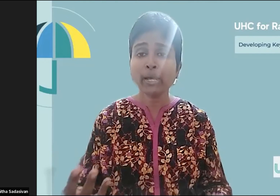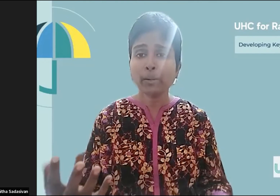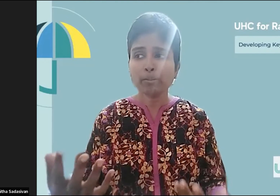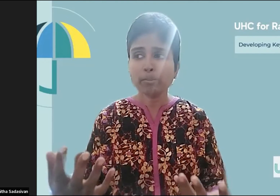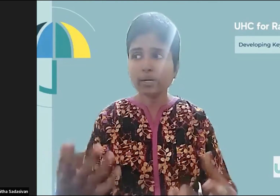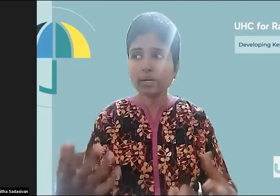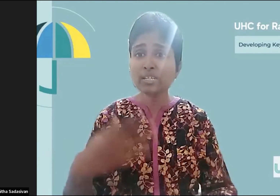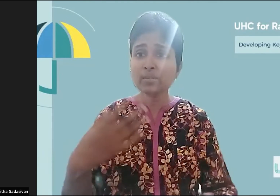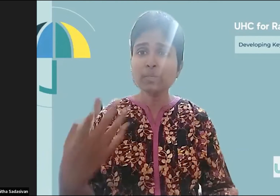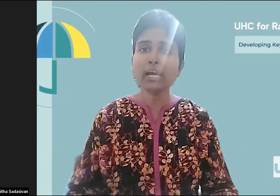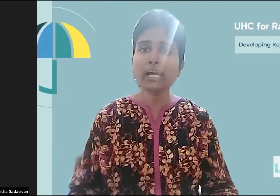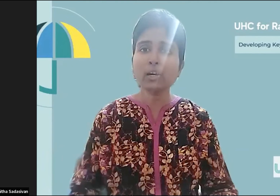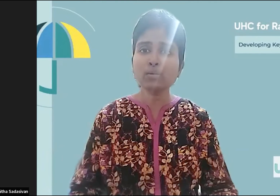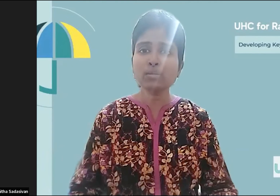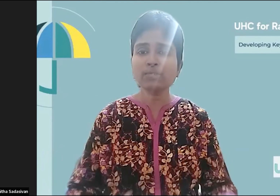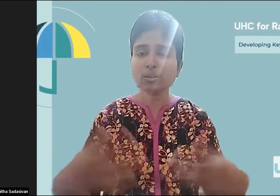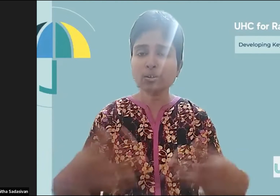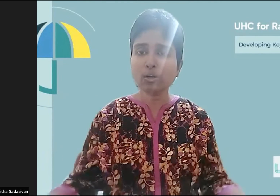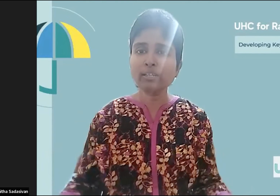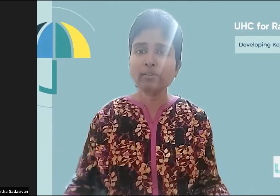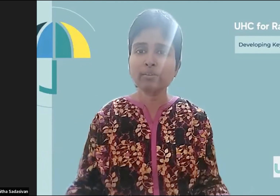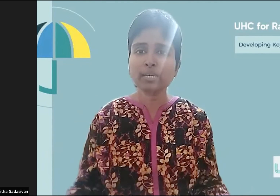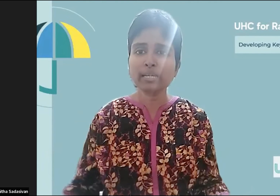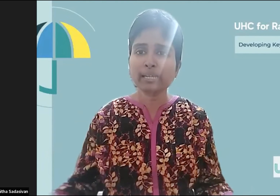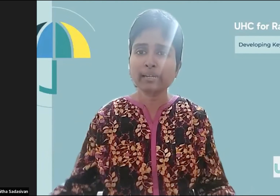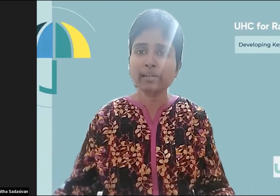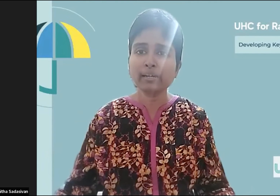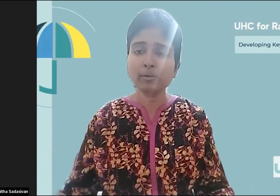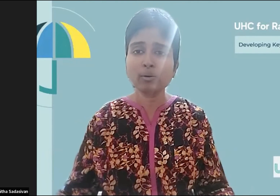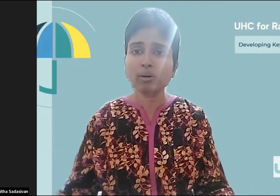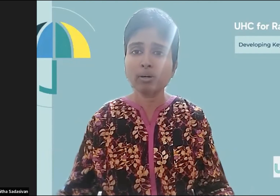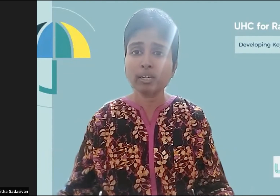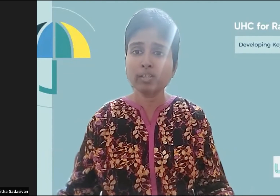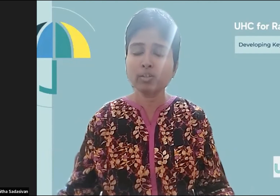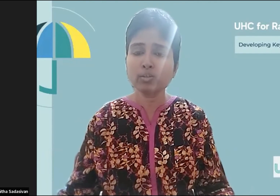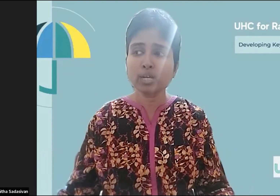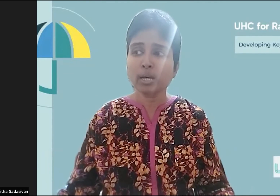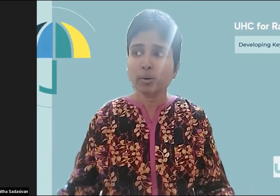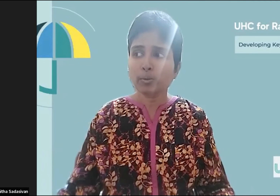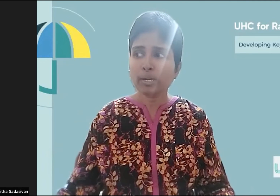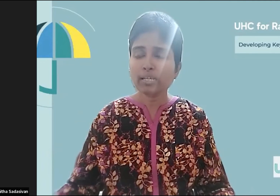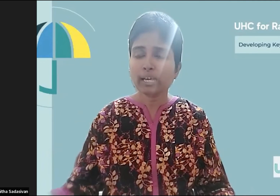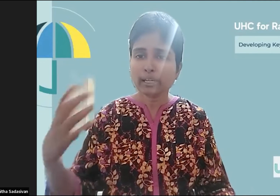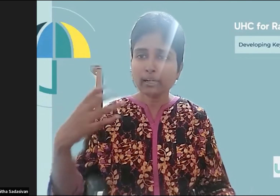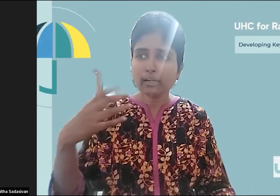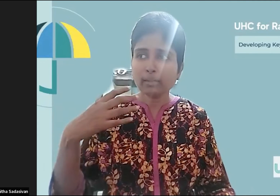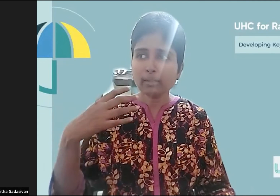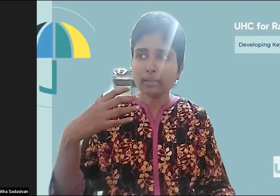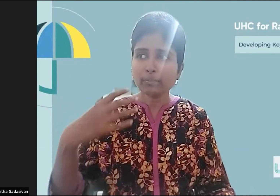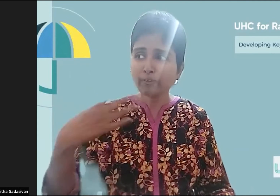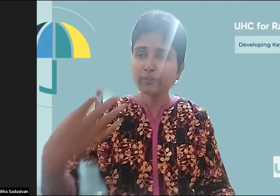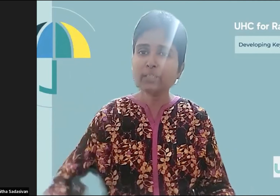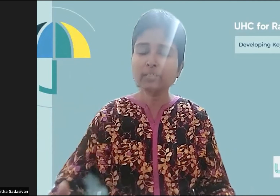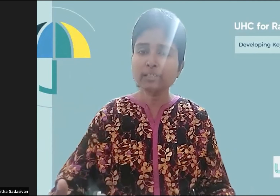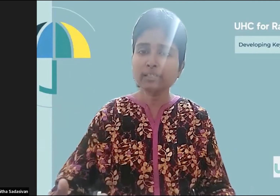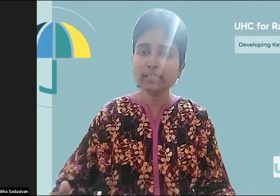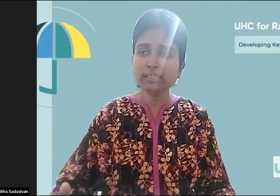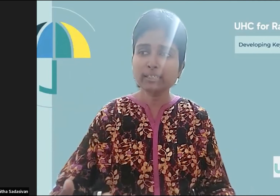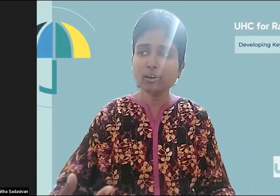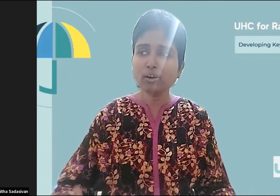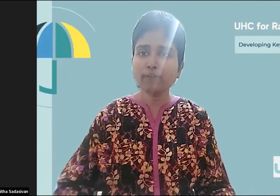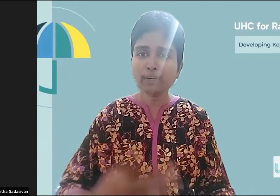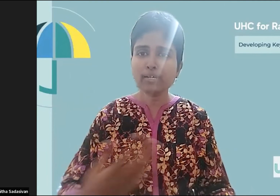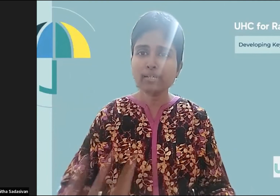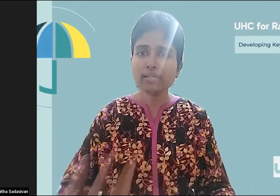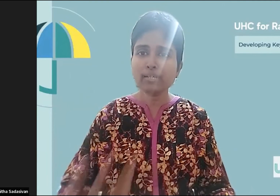program, but which has been announced, which is all in the website and in the news. Whereas even after a